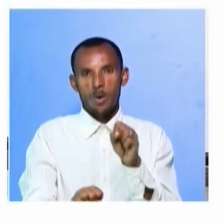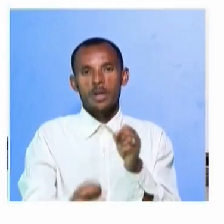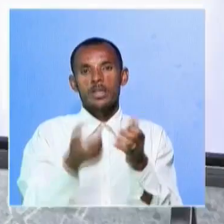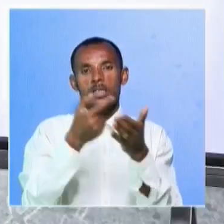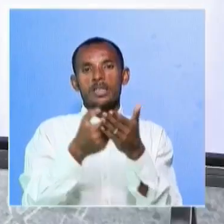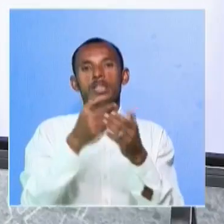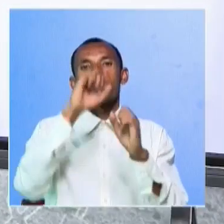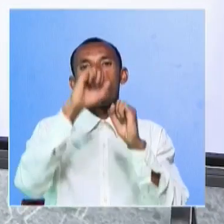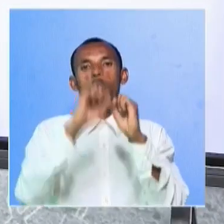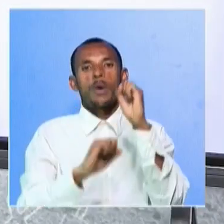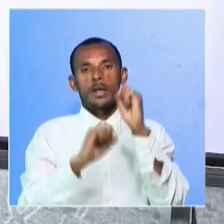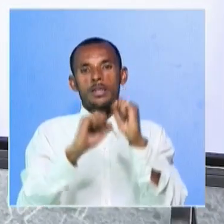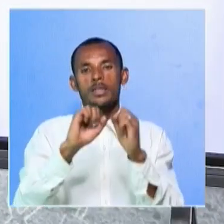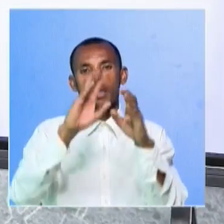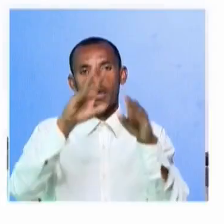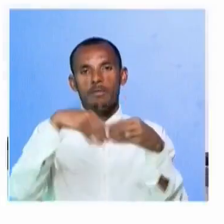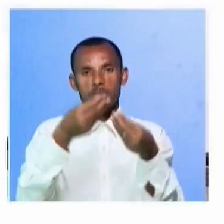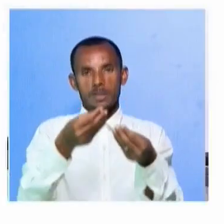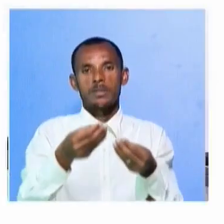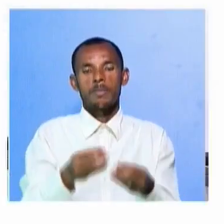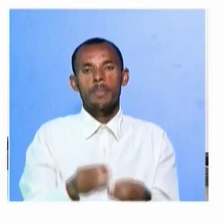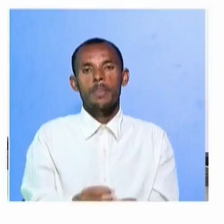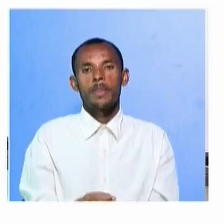this comparison gives us